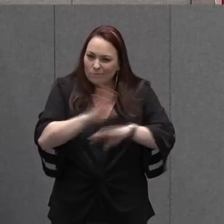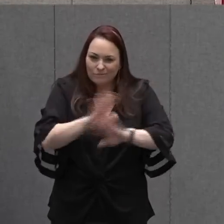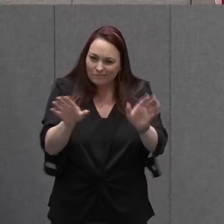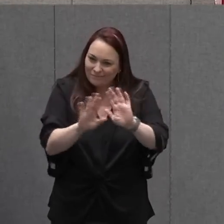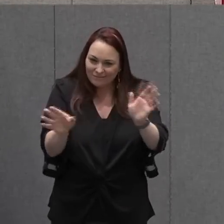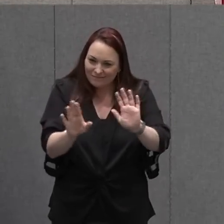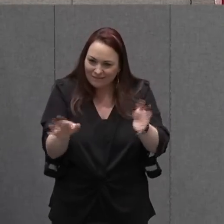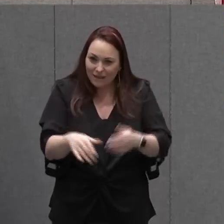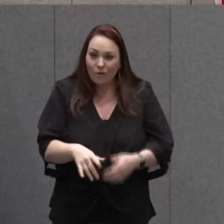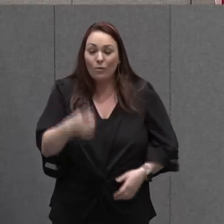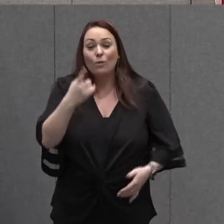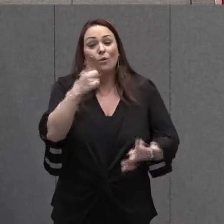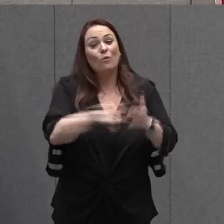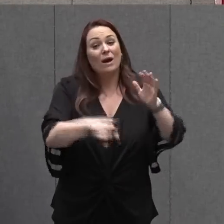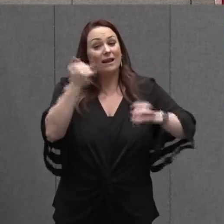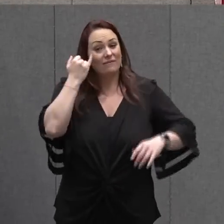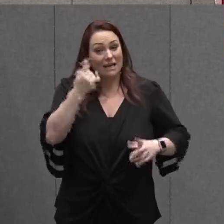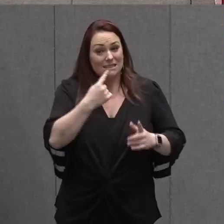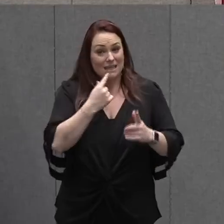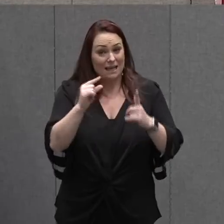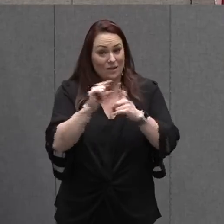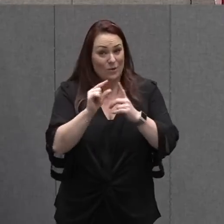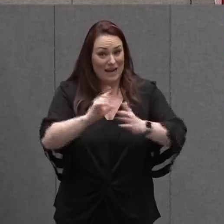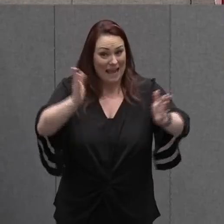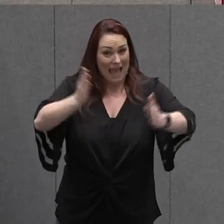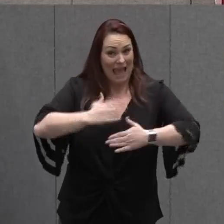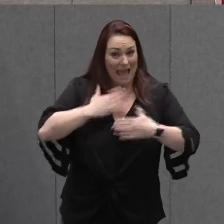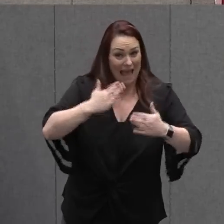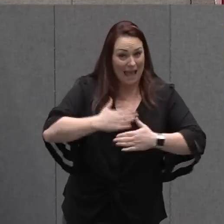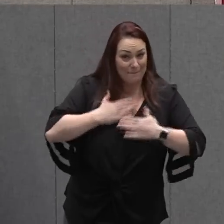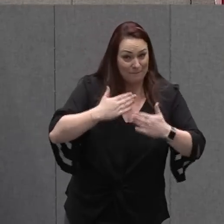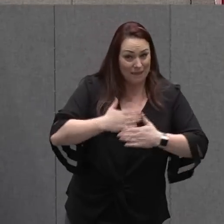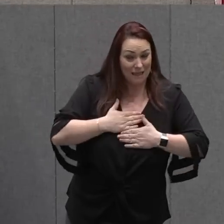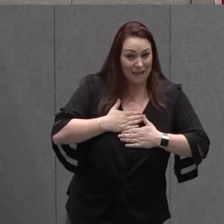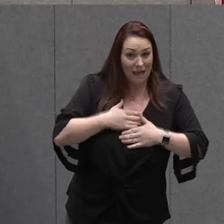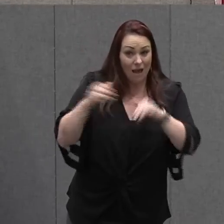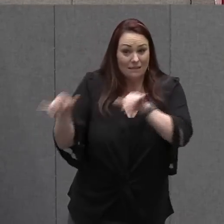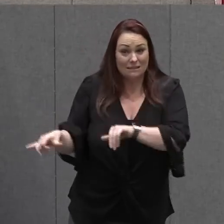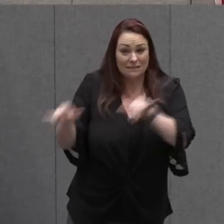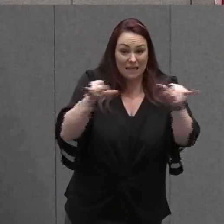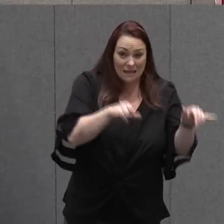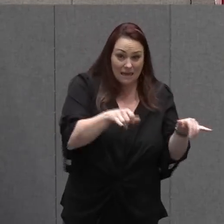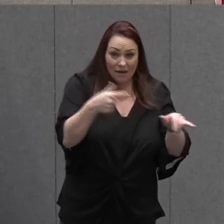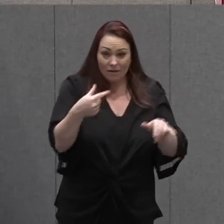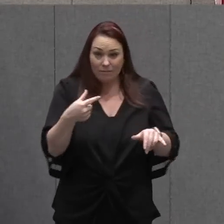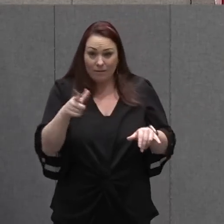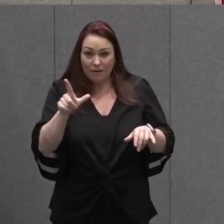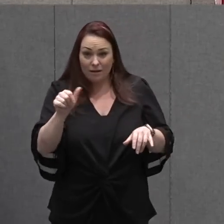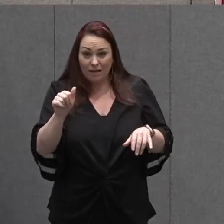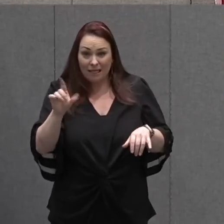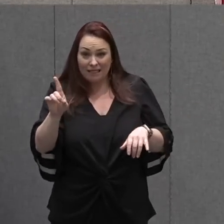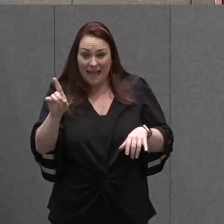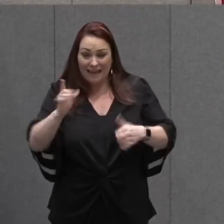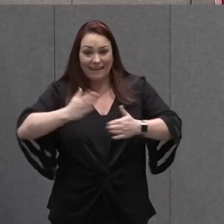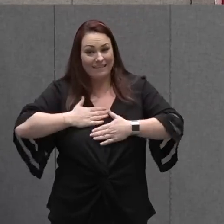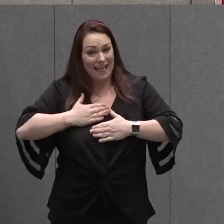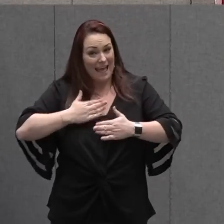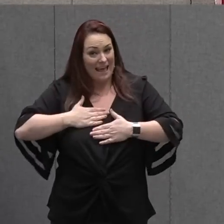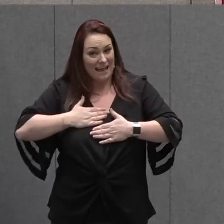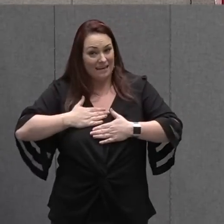say happy? Glad. There you go. Poems are fun. What's a